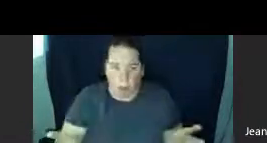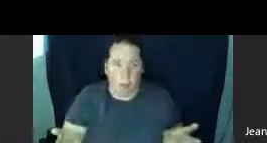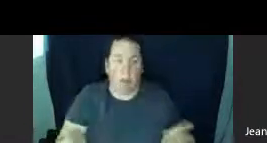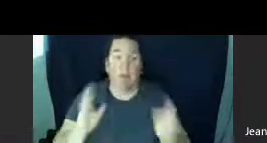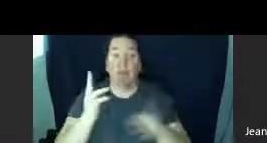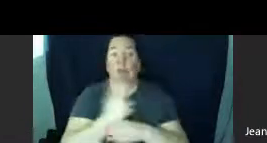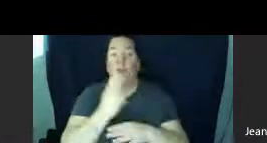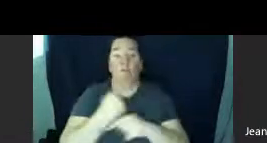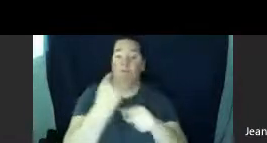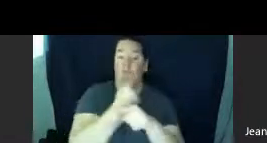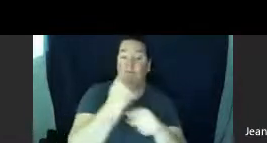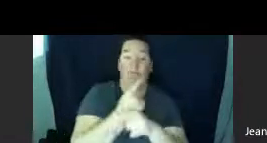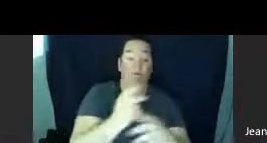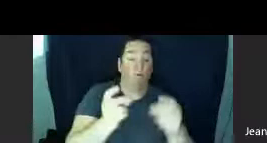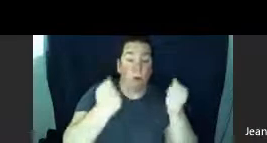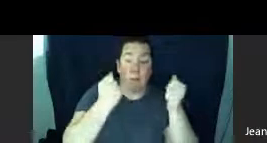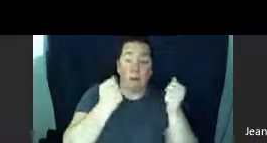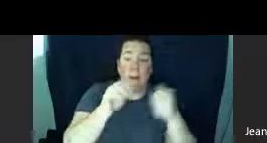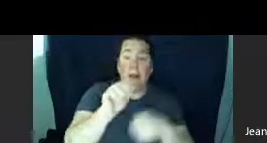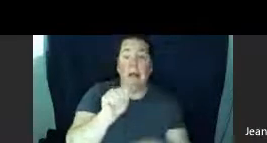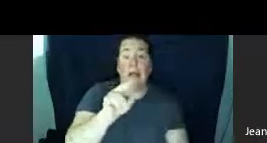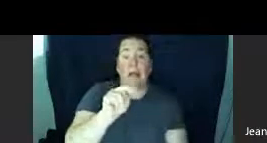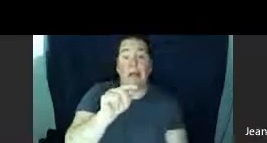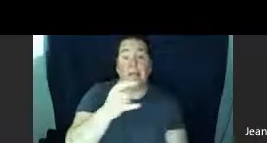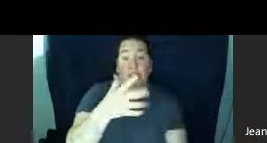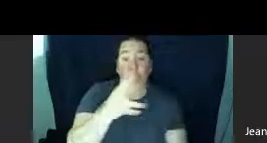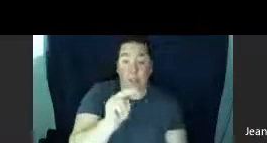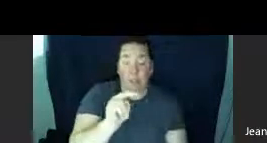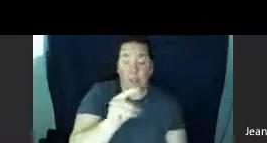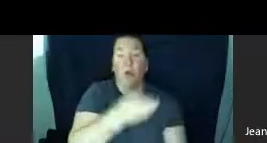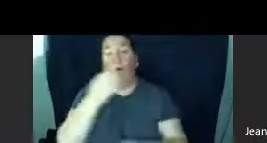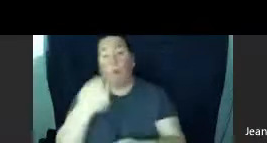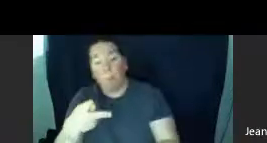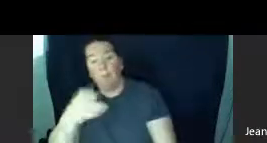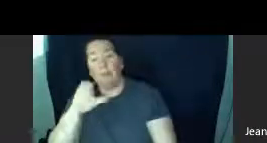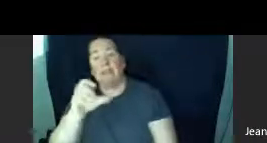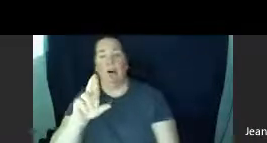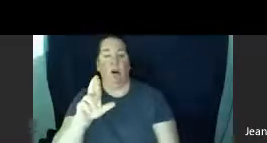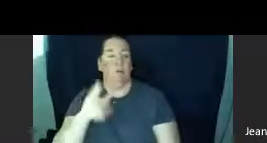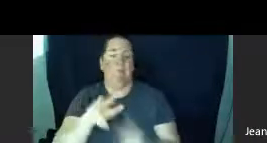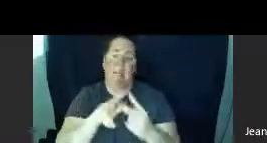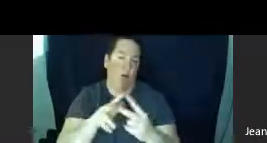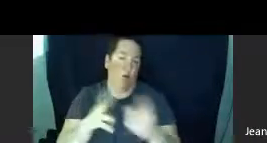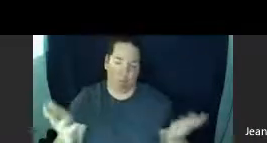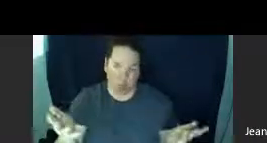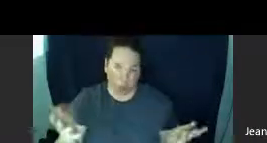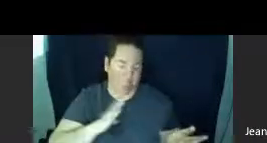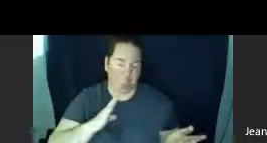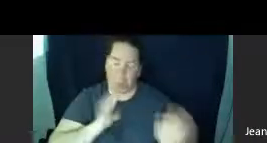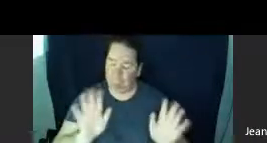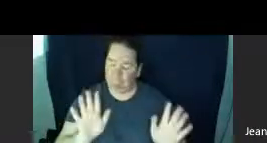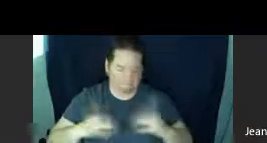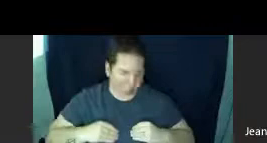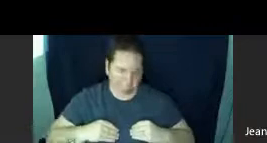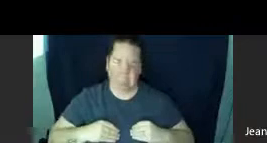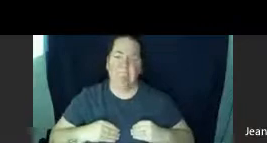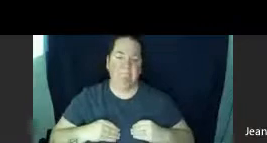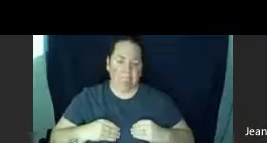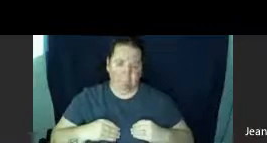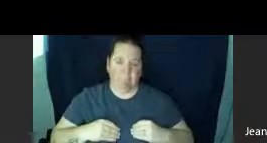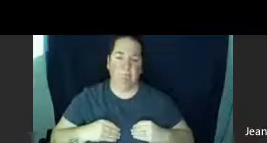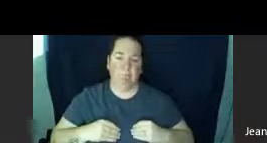a regular rapid antigen test, or you could use a PCR test. Either of them are fine. You should